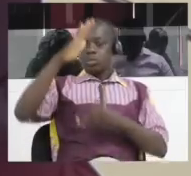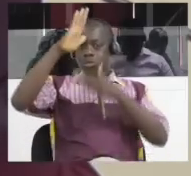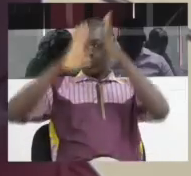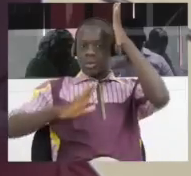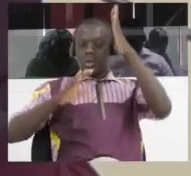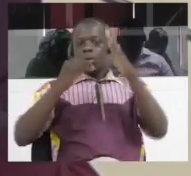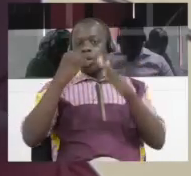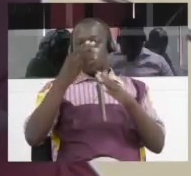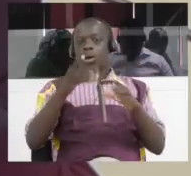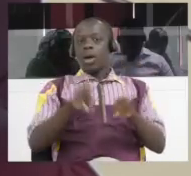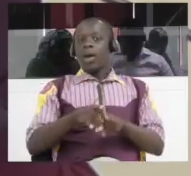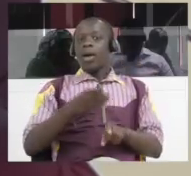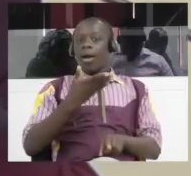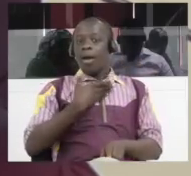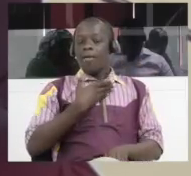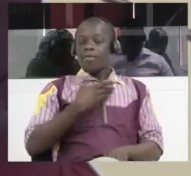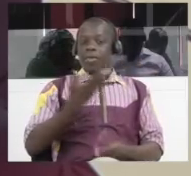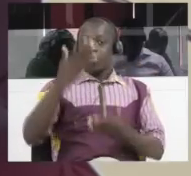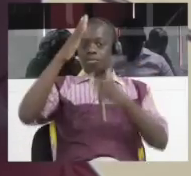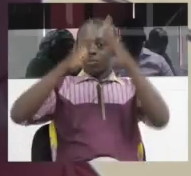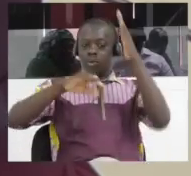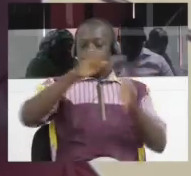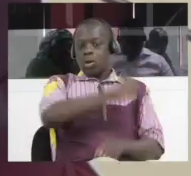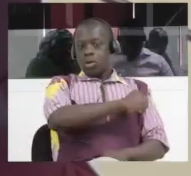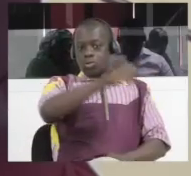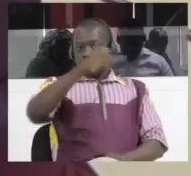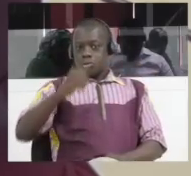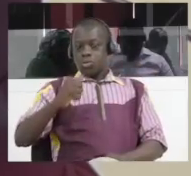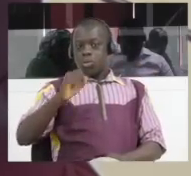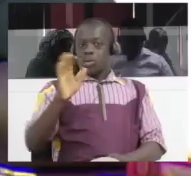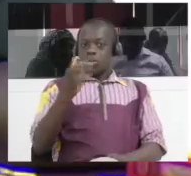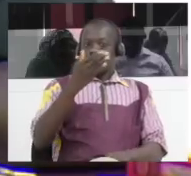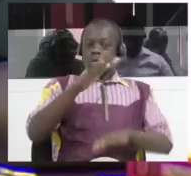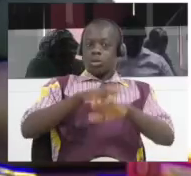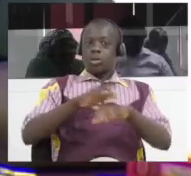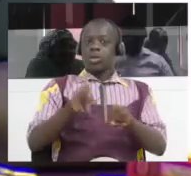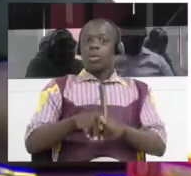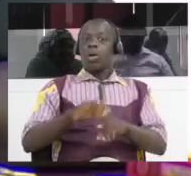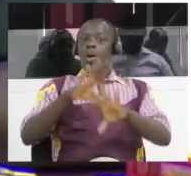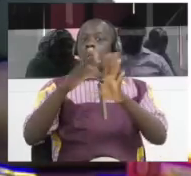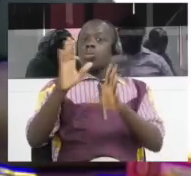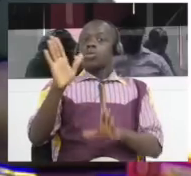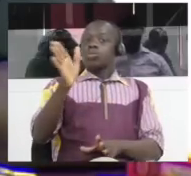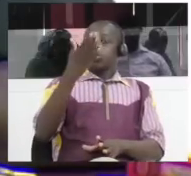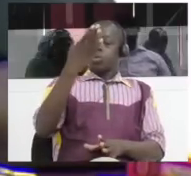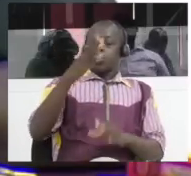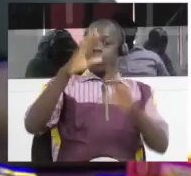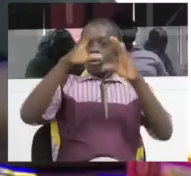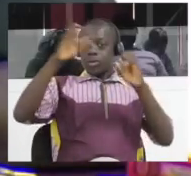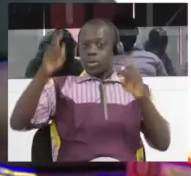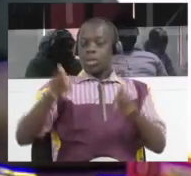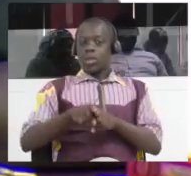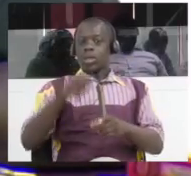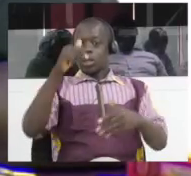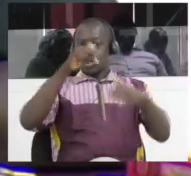soldiers, they told us that there was a military coup going on and that we should report to their